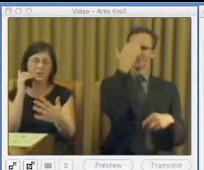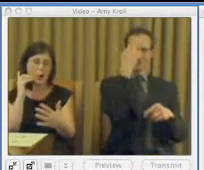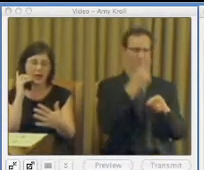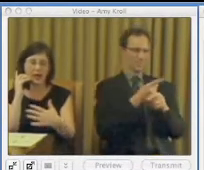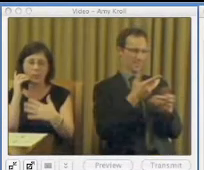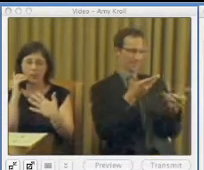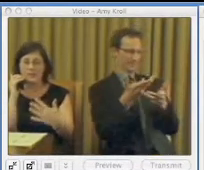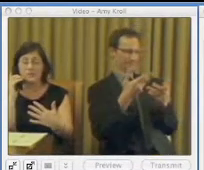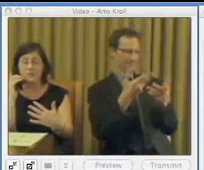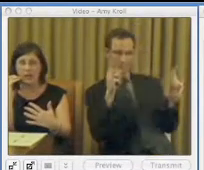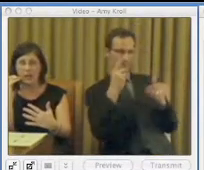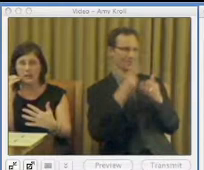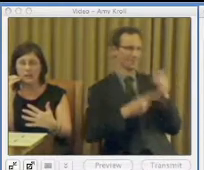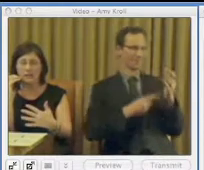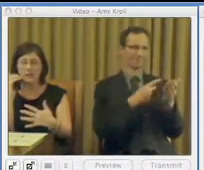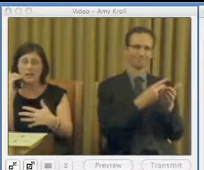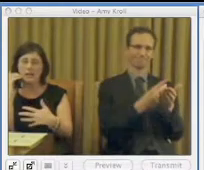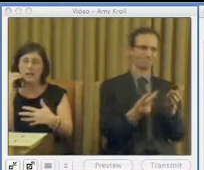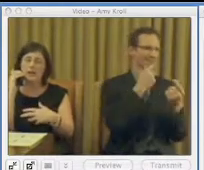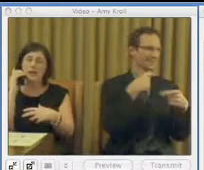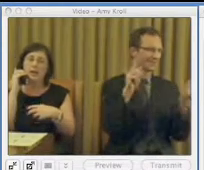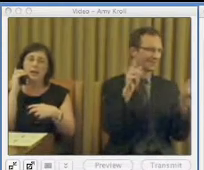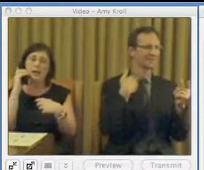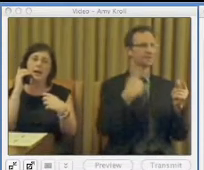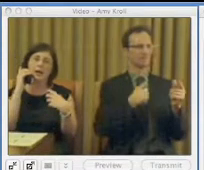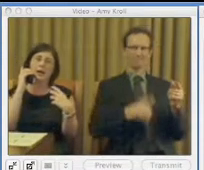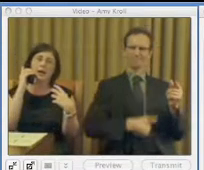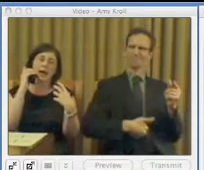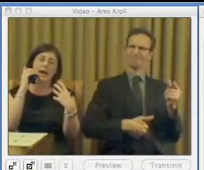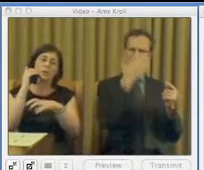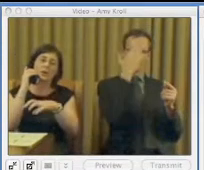We sense what's working and what isn't working.